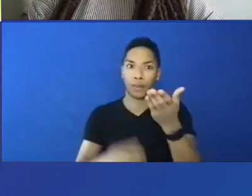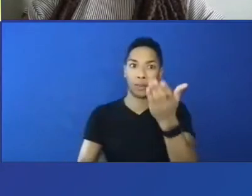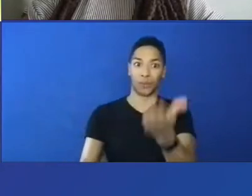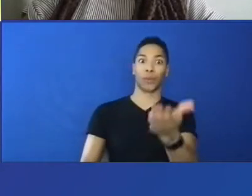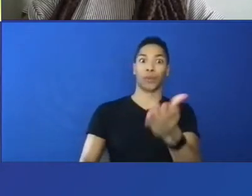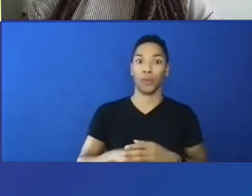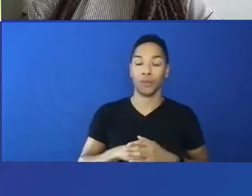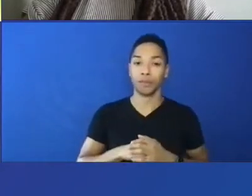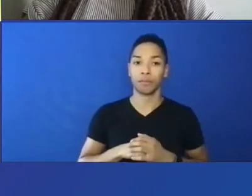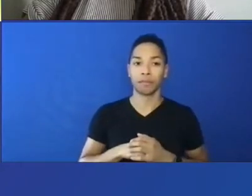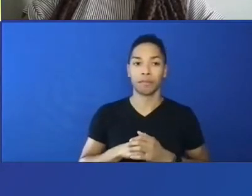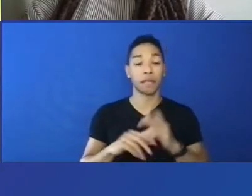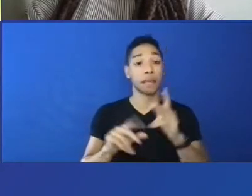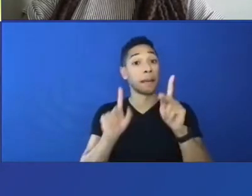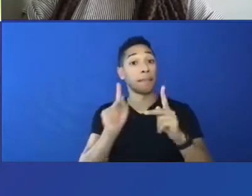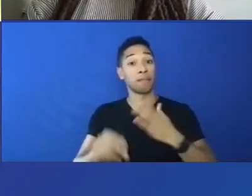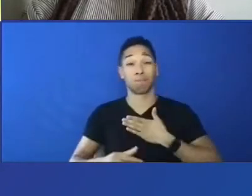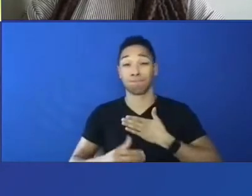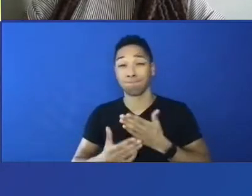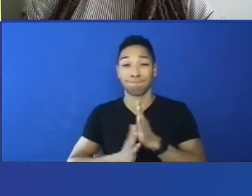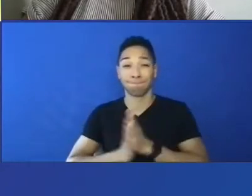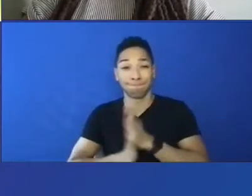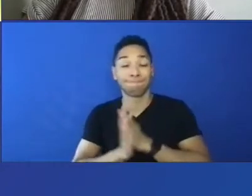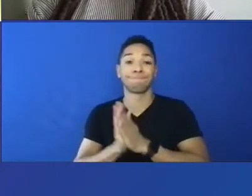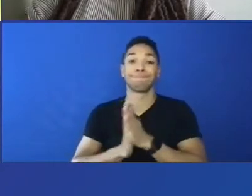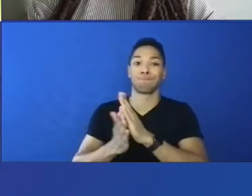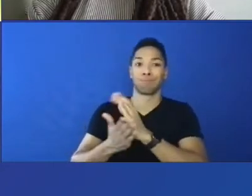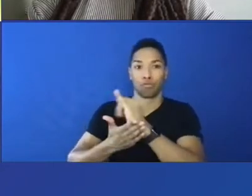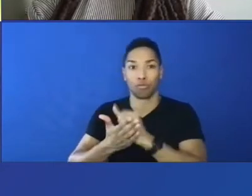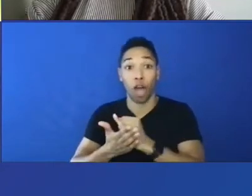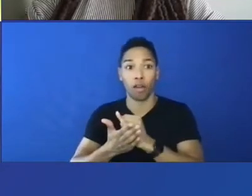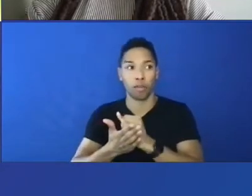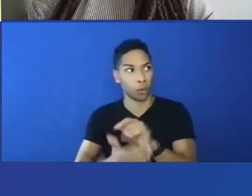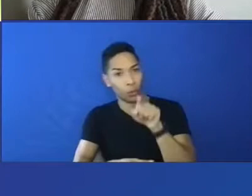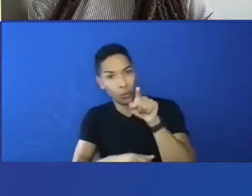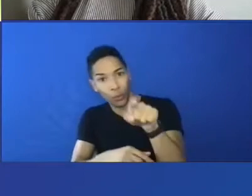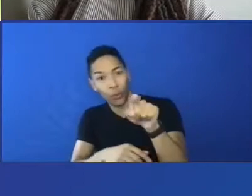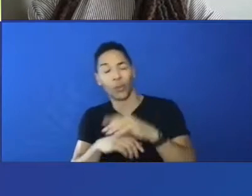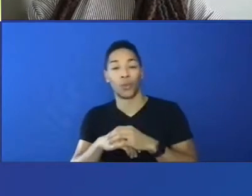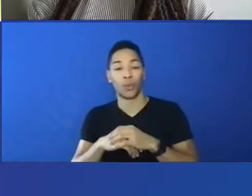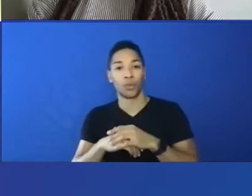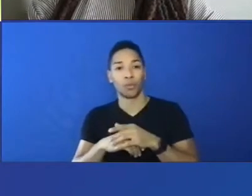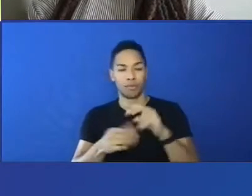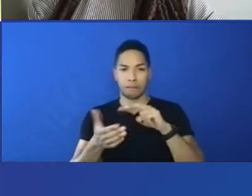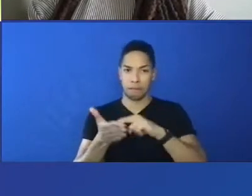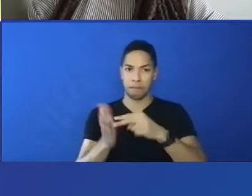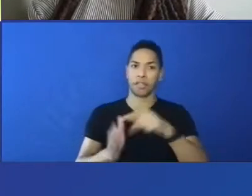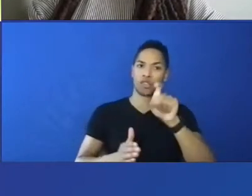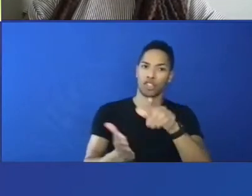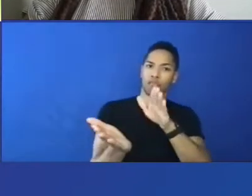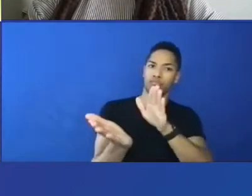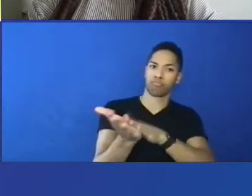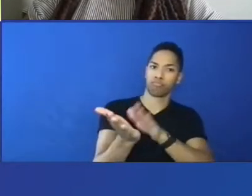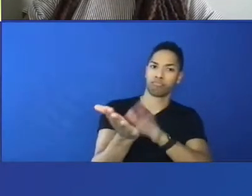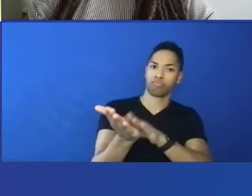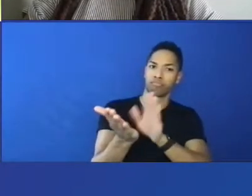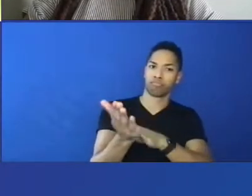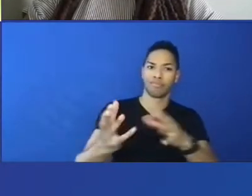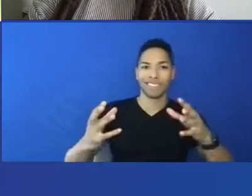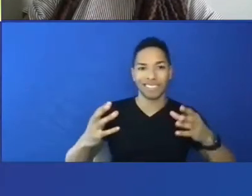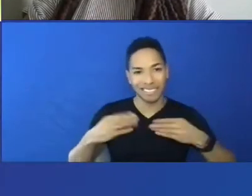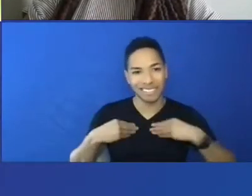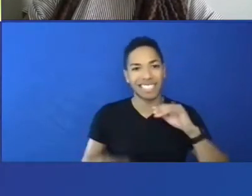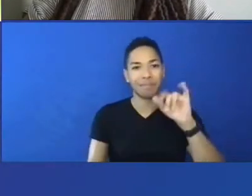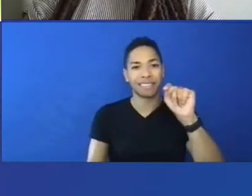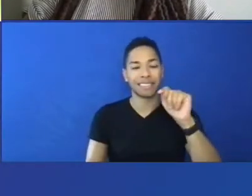that are making people draw, like, that's you. You should get that credit as well, because lots of times when people think